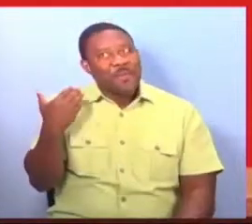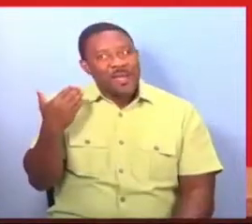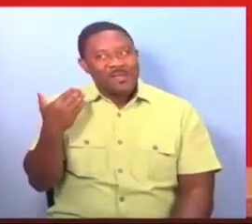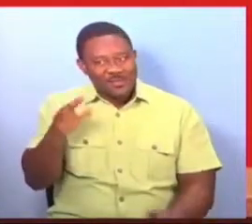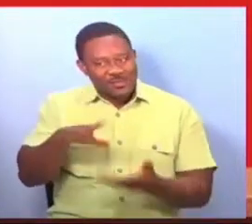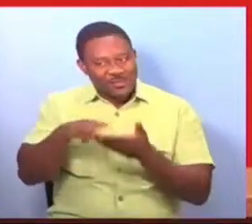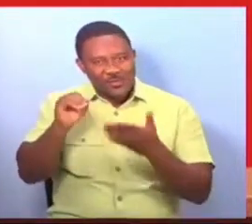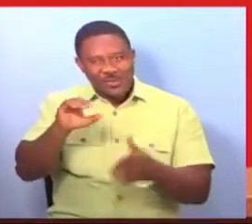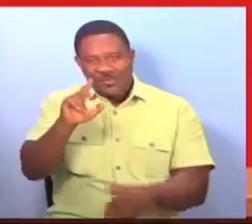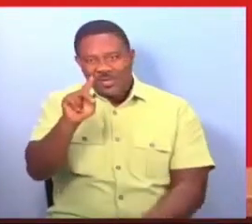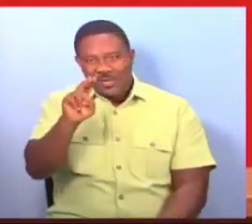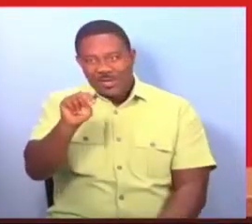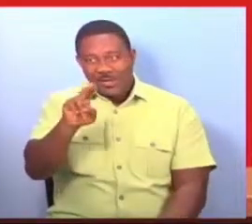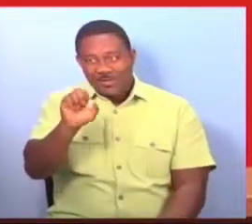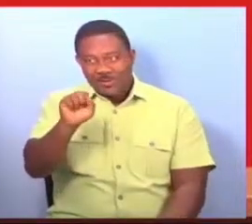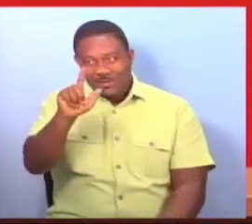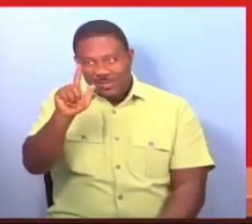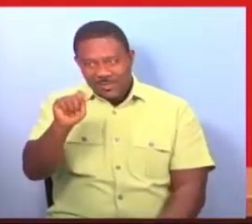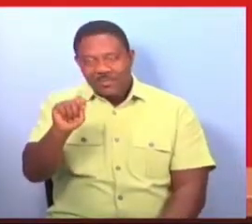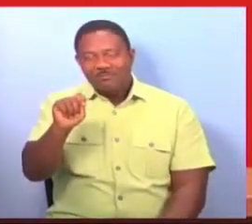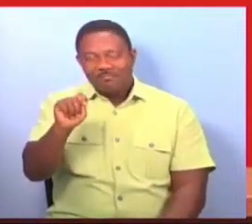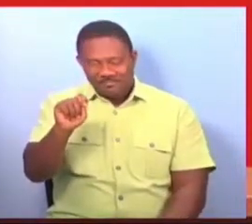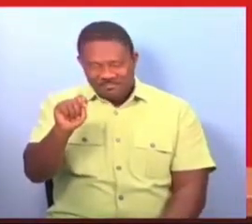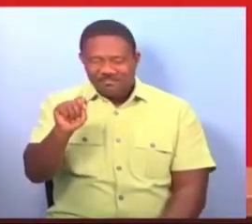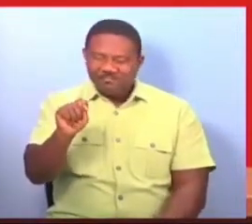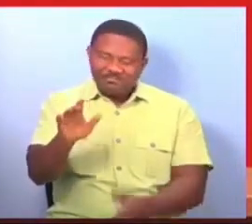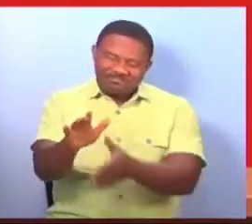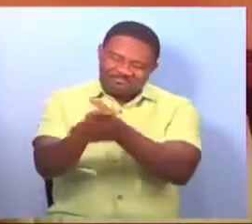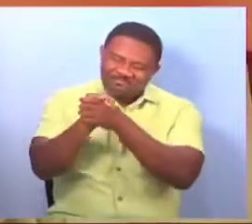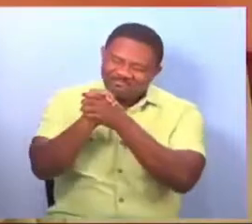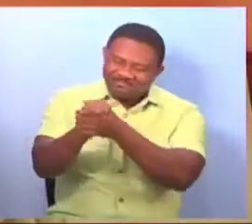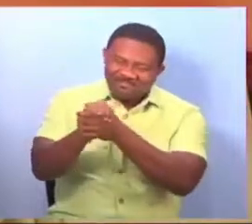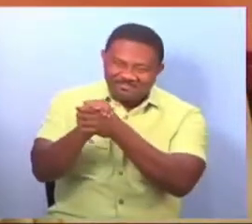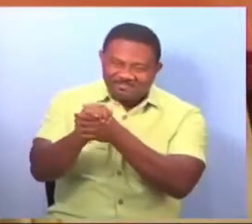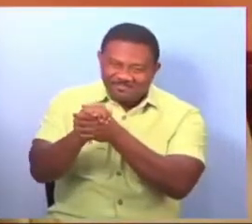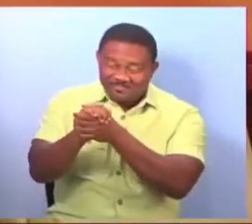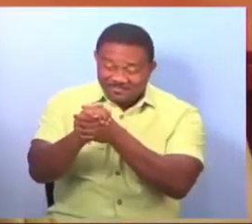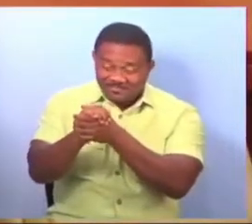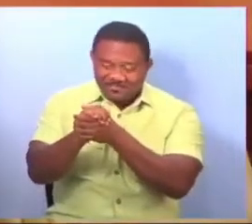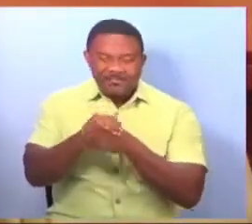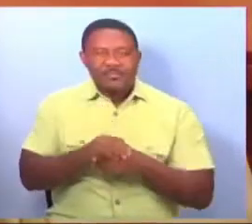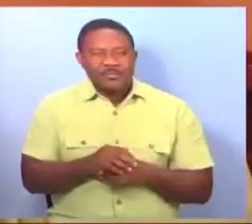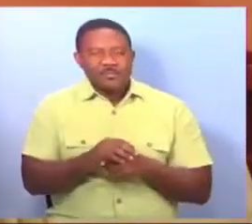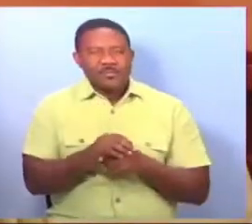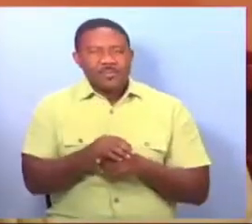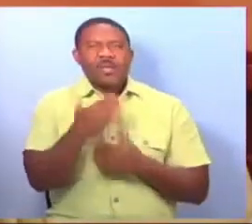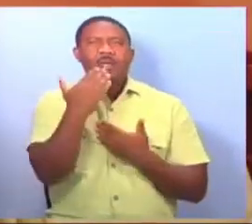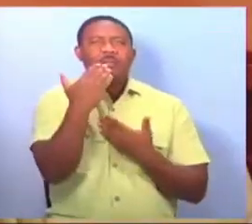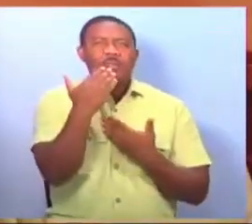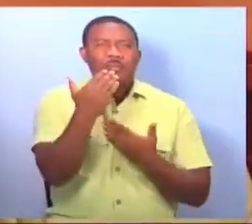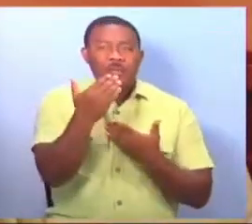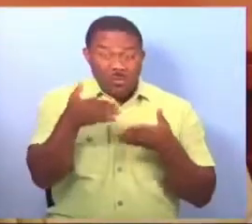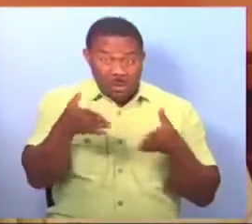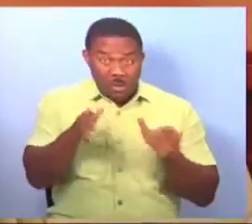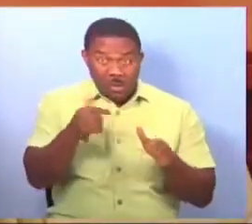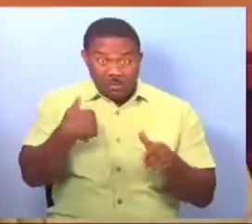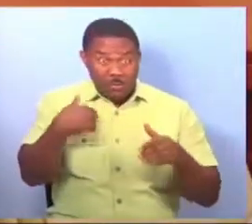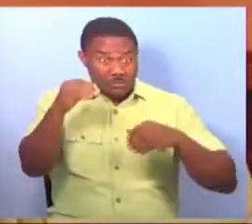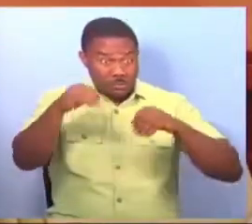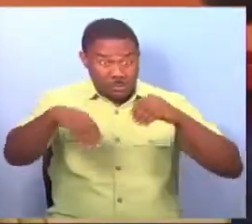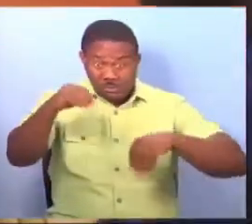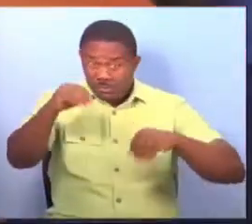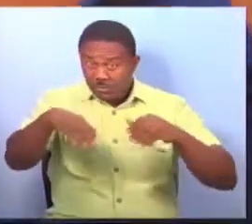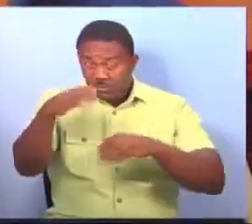echo Dr. Emmanuel Mafo. Mr. Speaker, thank you for giving me the opportunity to contribute to